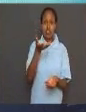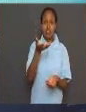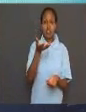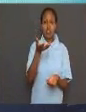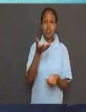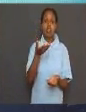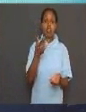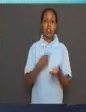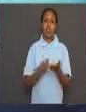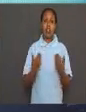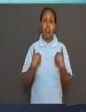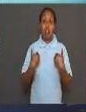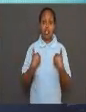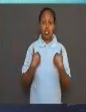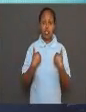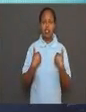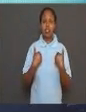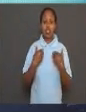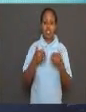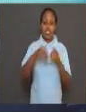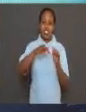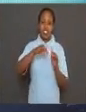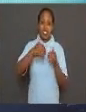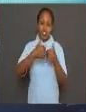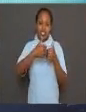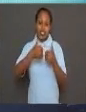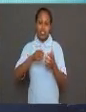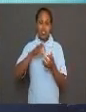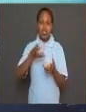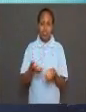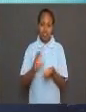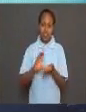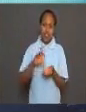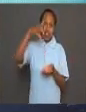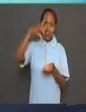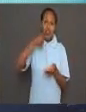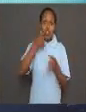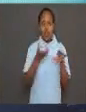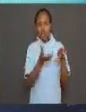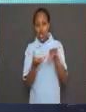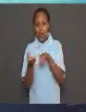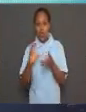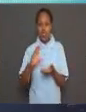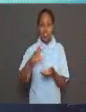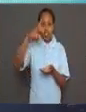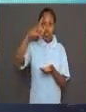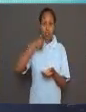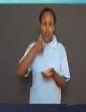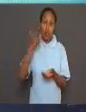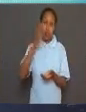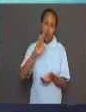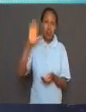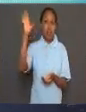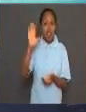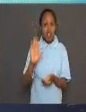it has to displace a volume of liquid or